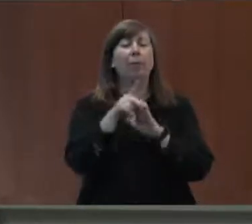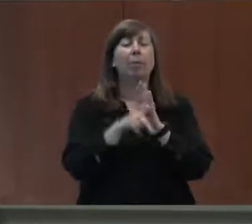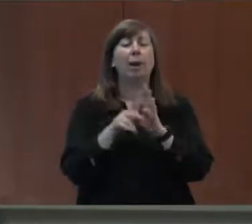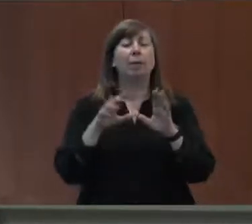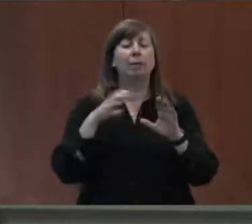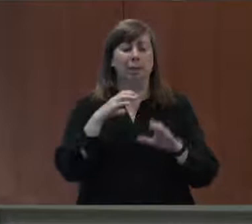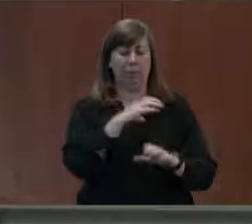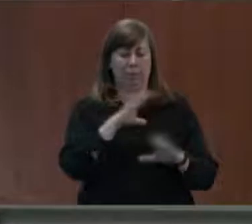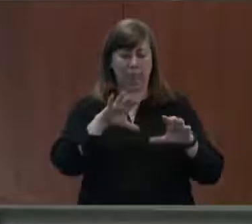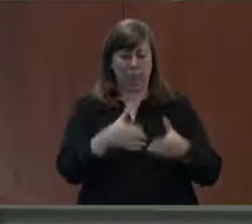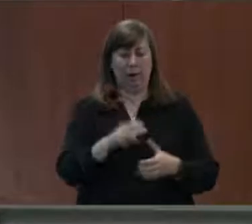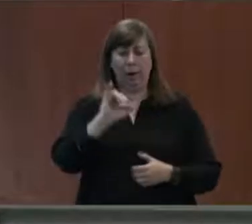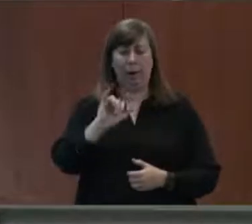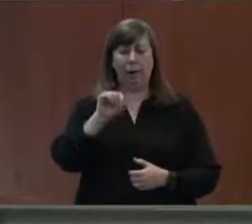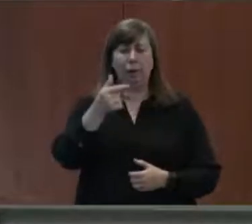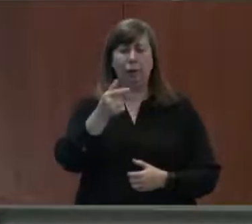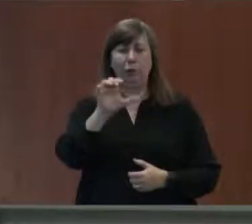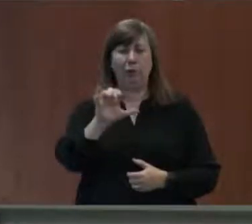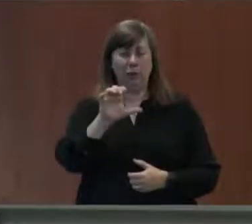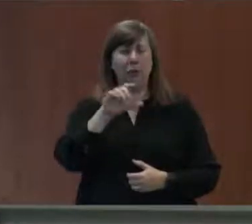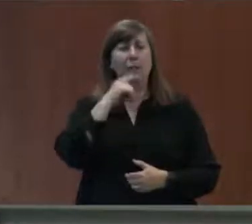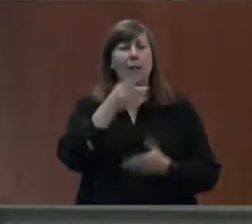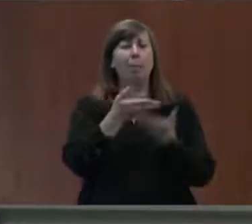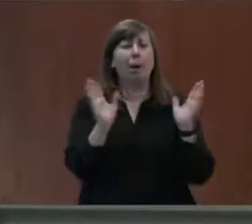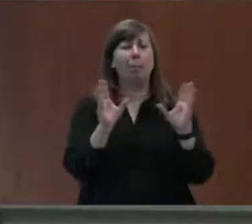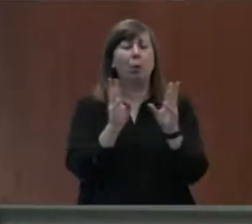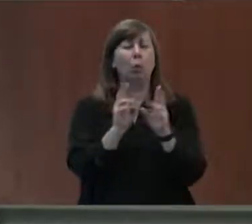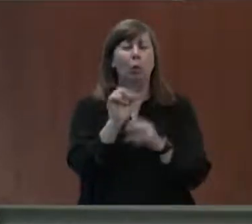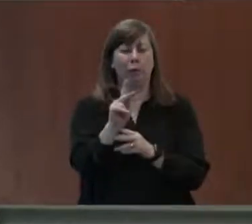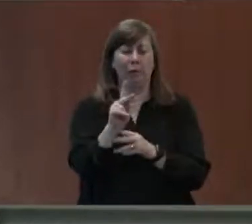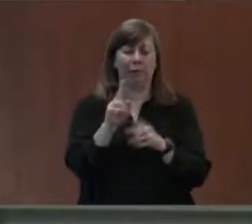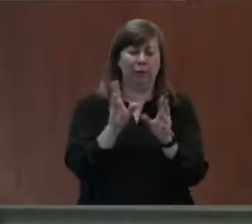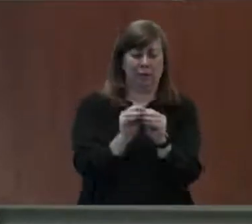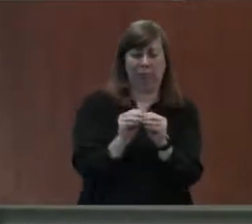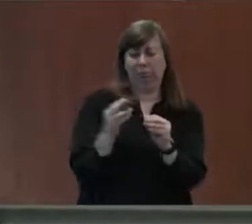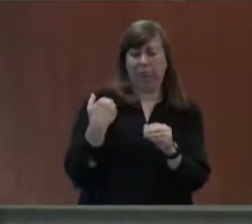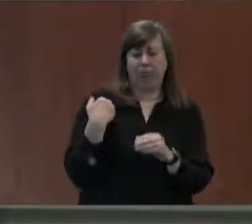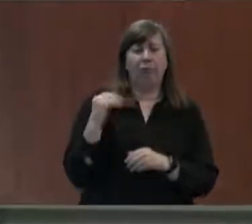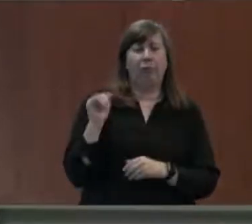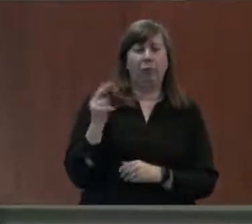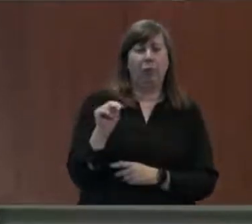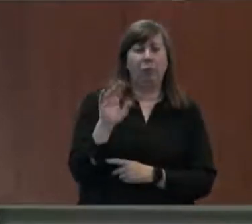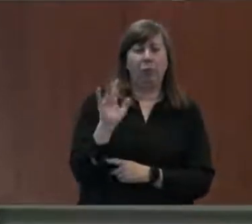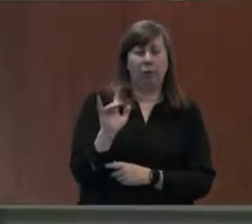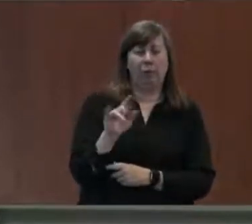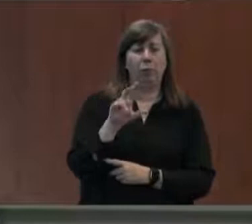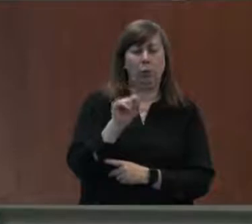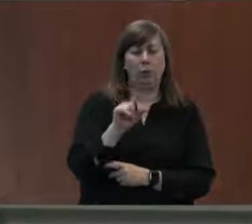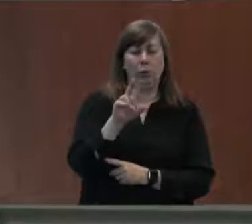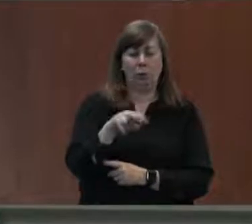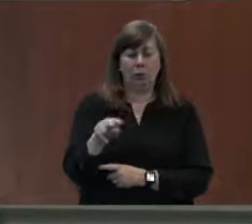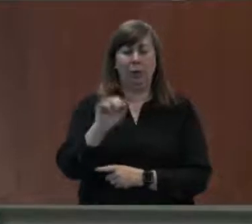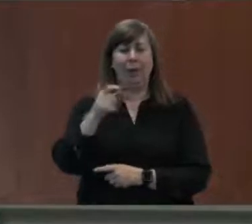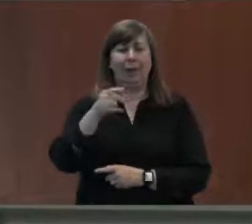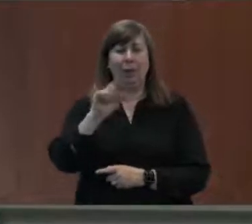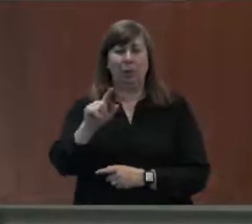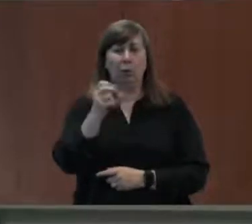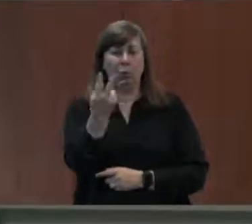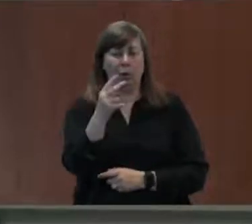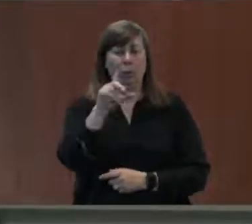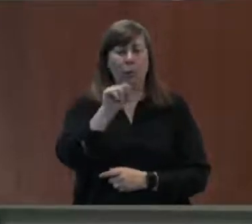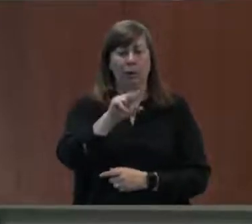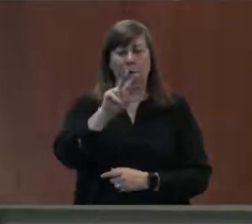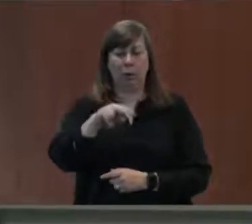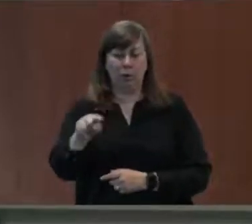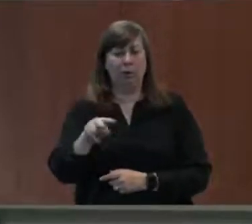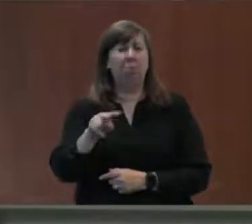Committee reviewed policy IGC at its public work sessions on January 25th, 2022 and April 12th, 2022, at the